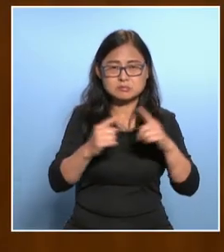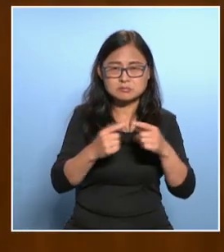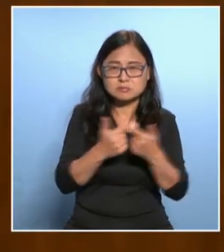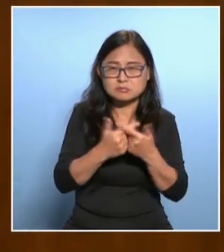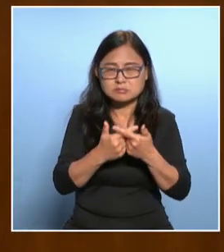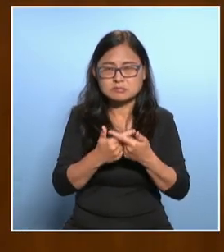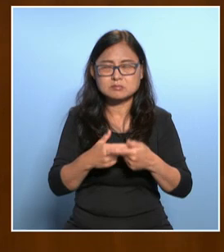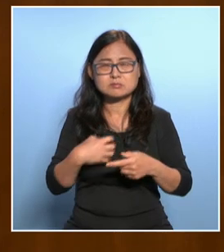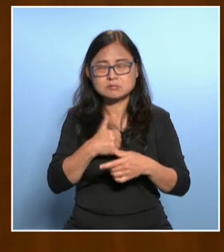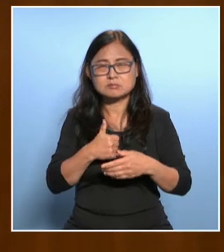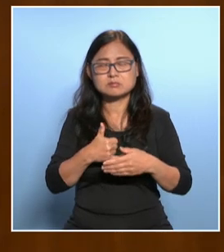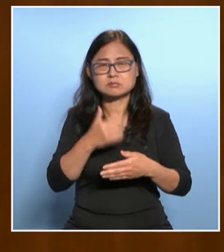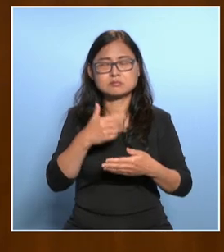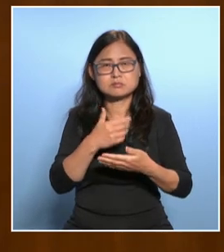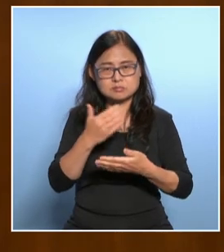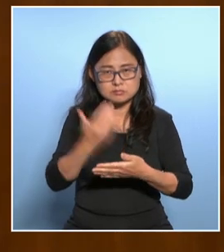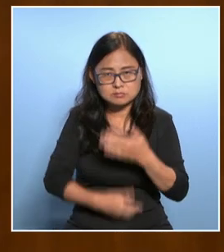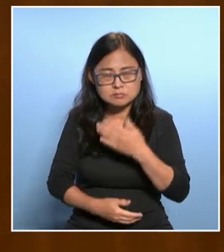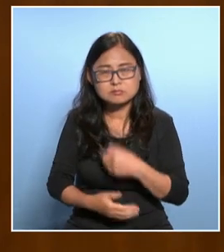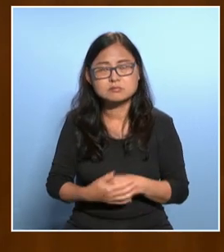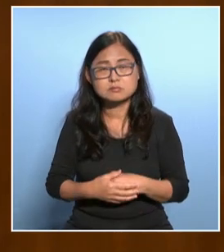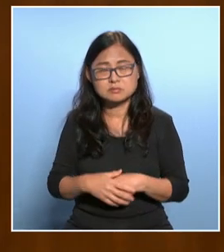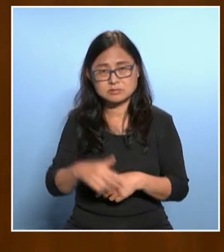minimize any disputes at the end.